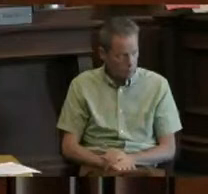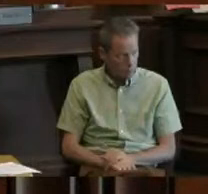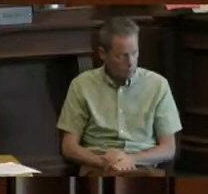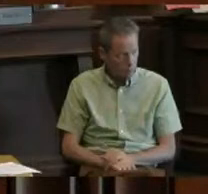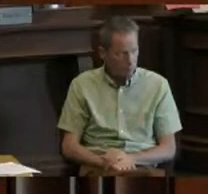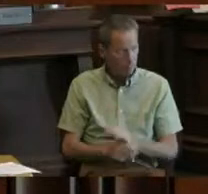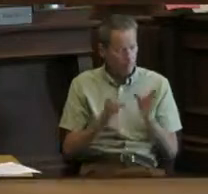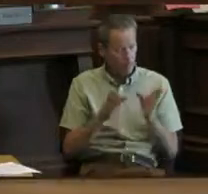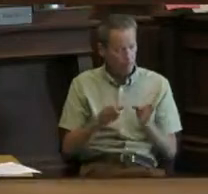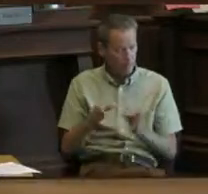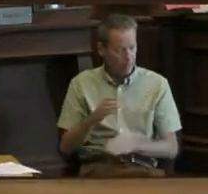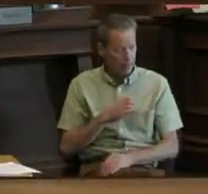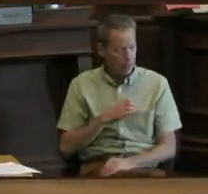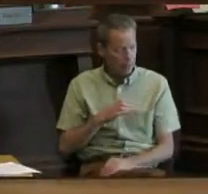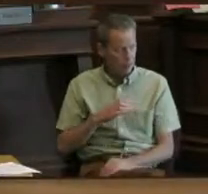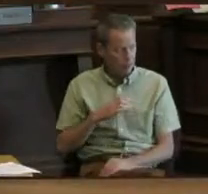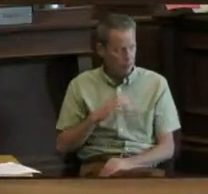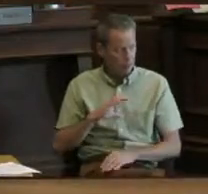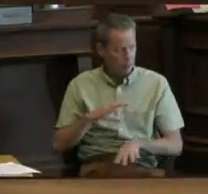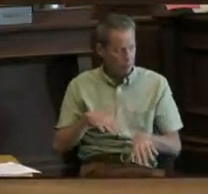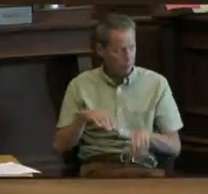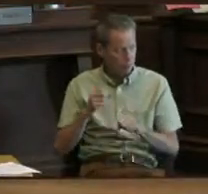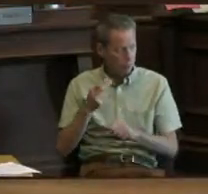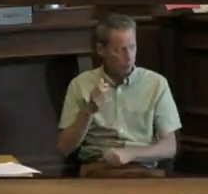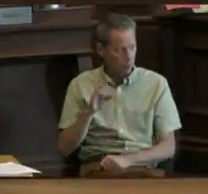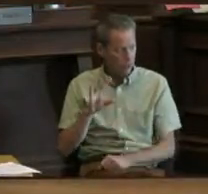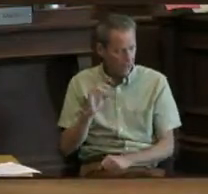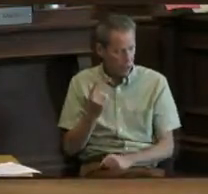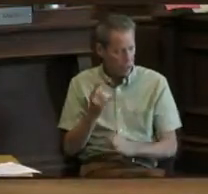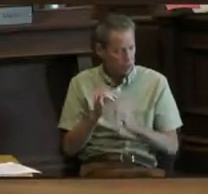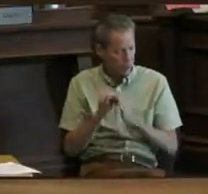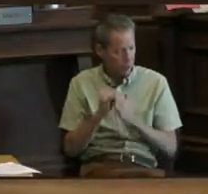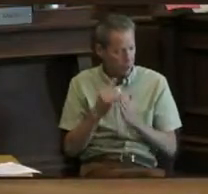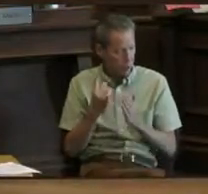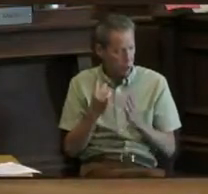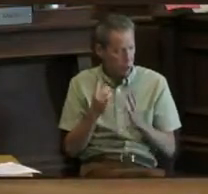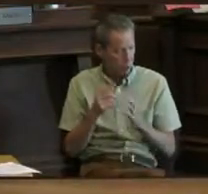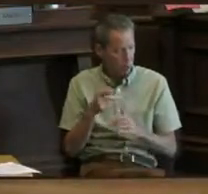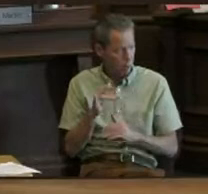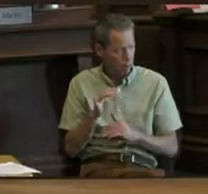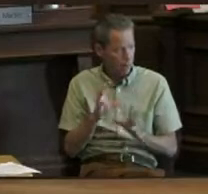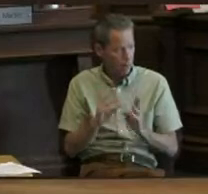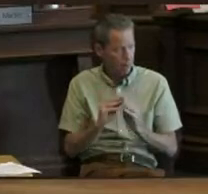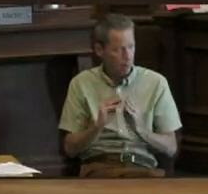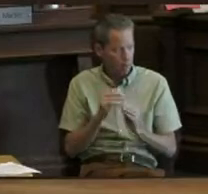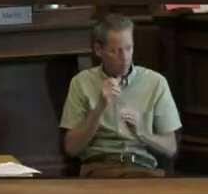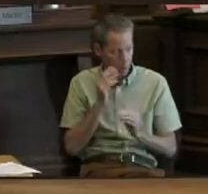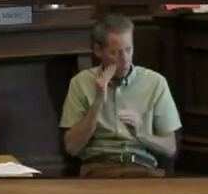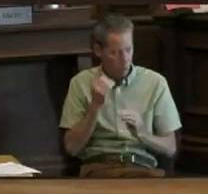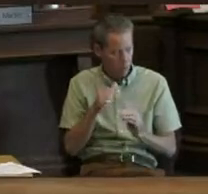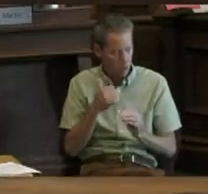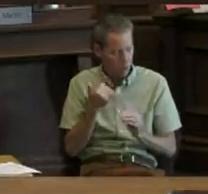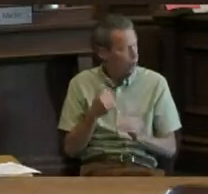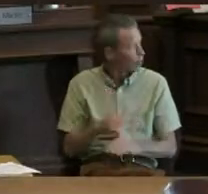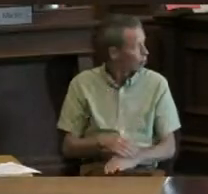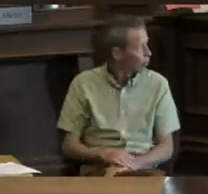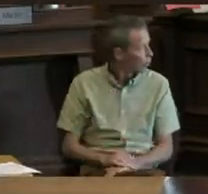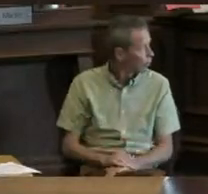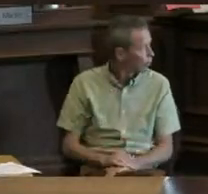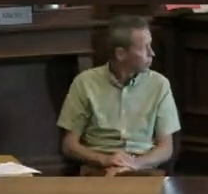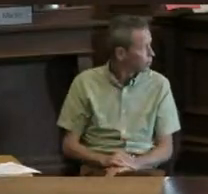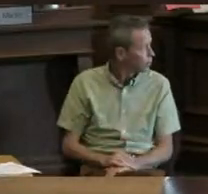The Planning Commission held a hearing, so that would be the one public meeting. I'm not aware of any other. But like sometimes